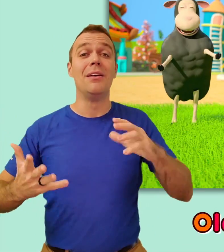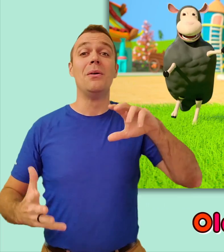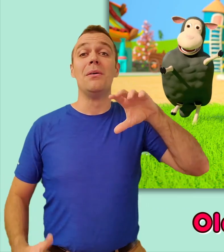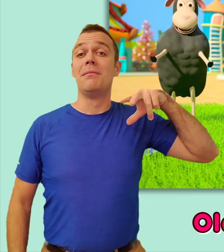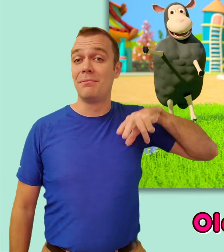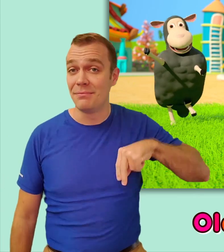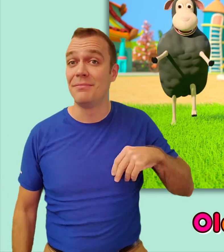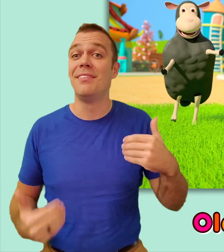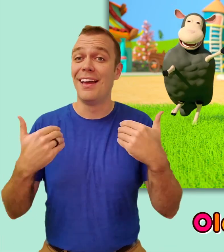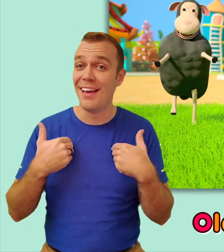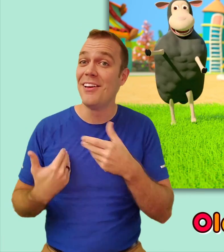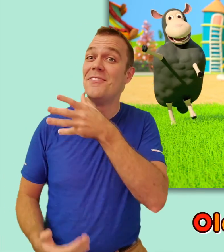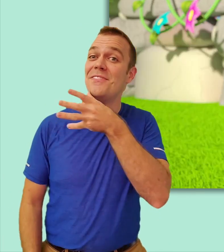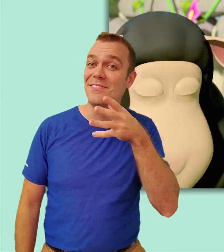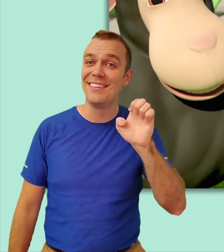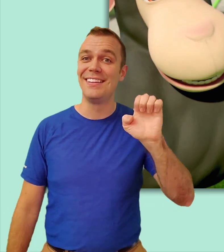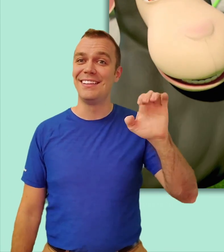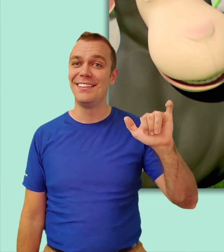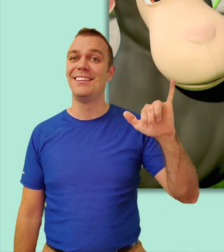Old MacDonald had a farm,